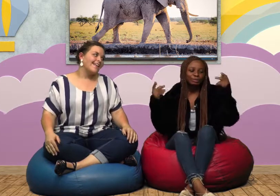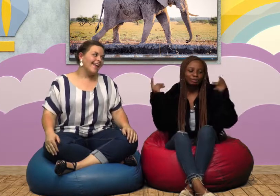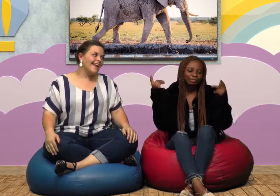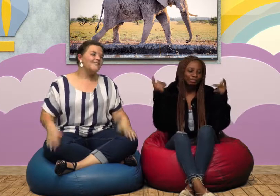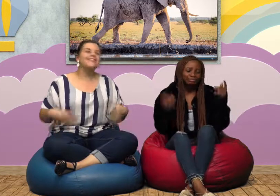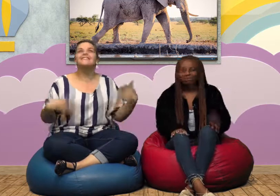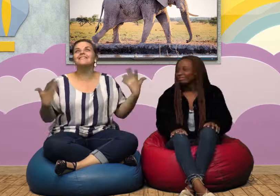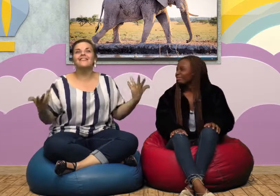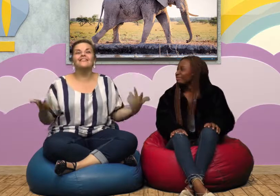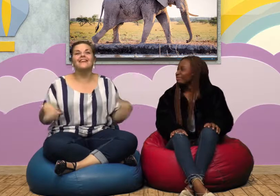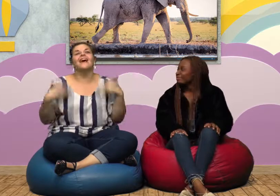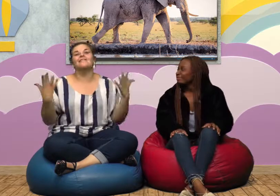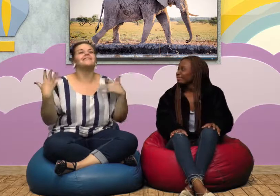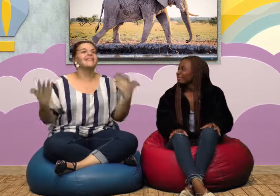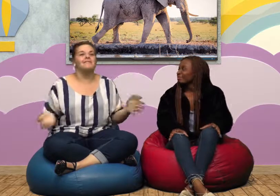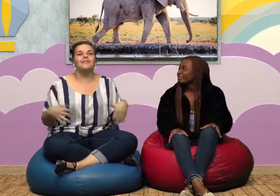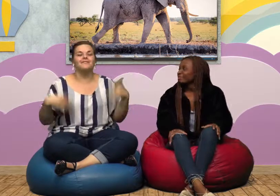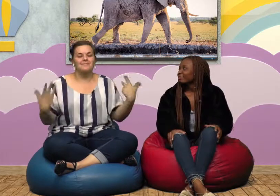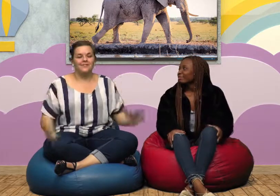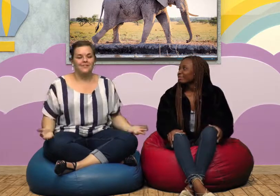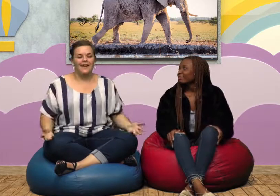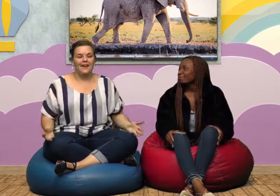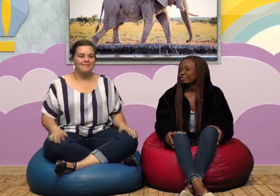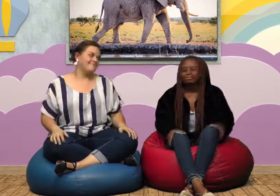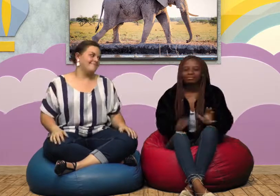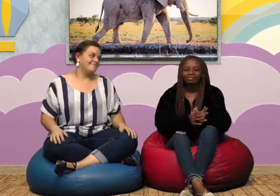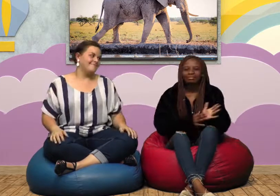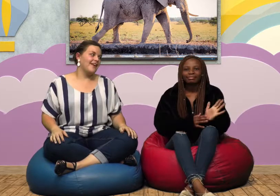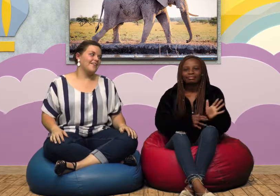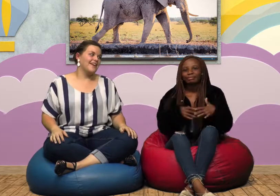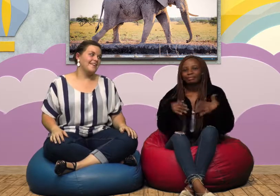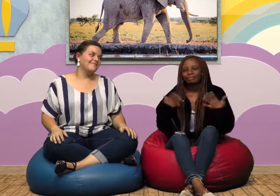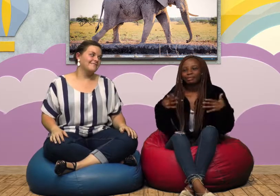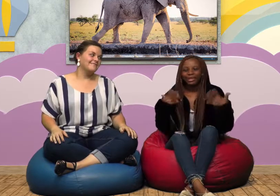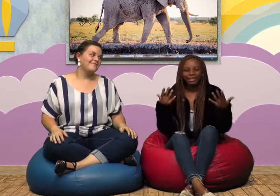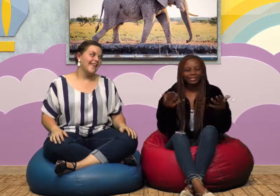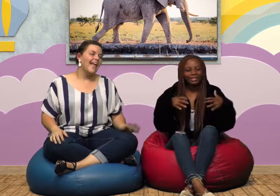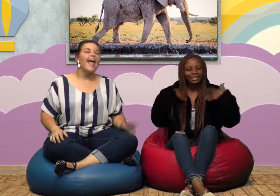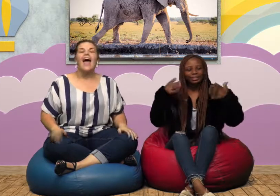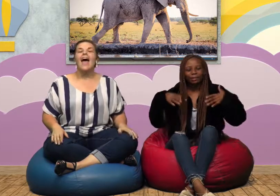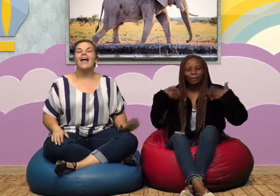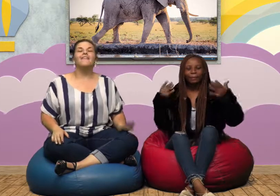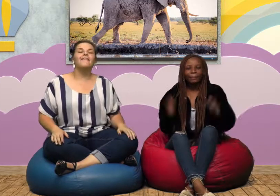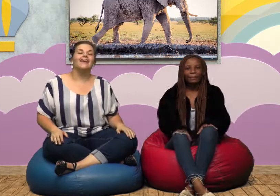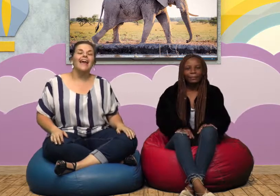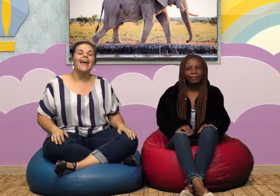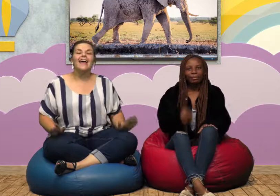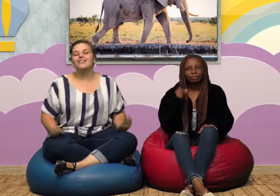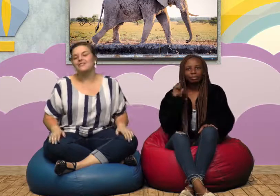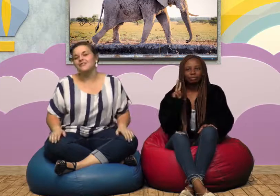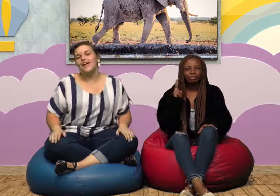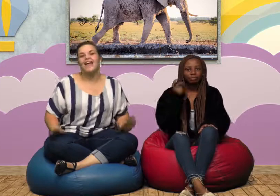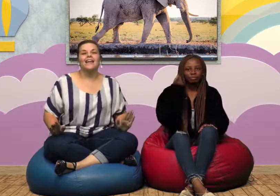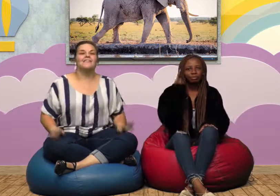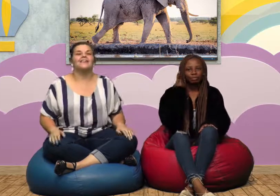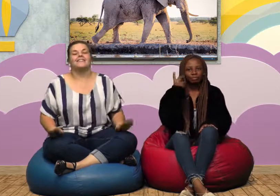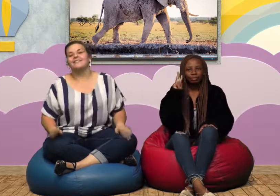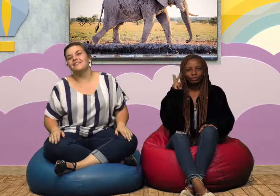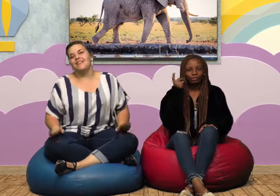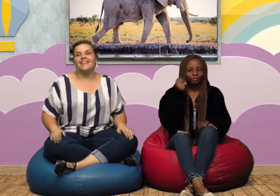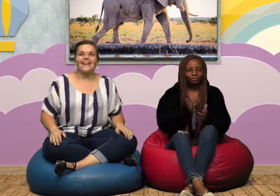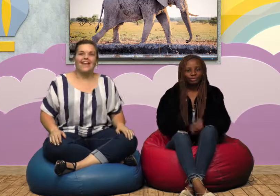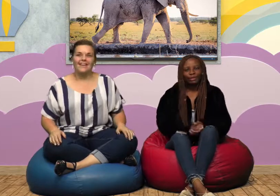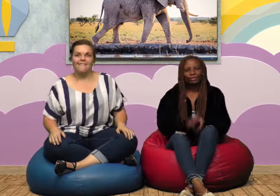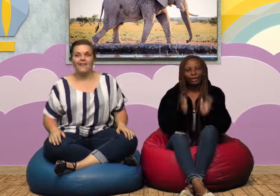Ooh. Nee, because it's a Thursday and I'm just happy it's almost Friday. Are you ready? Yes. And a 1, and a 2, and a 1,